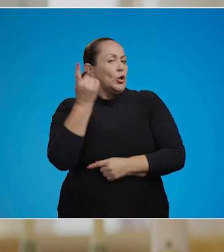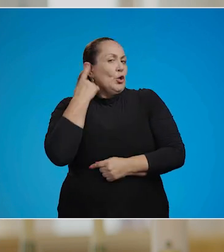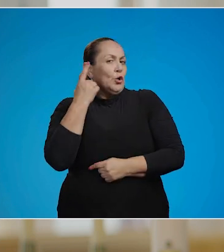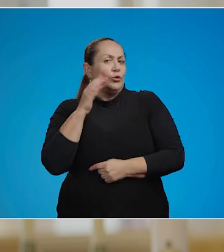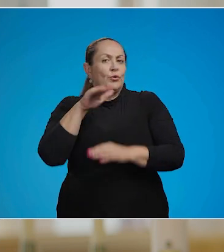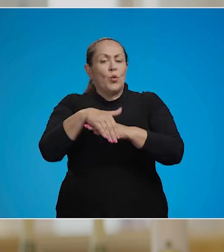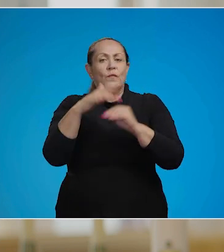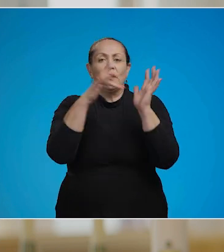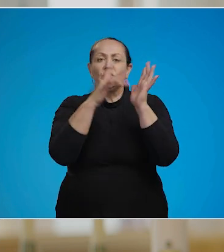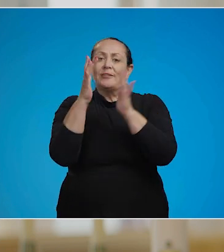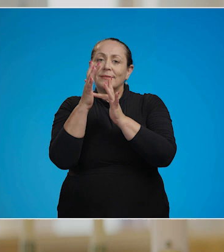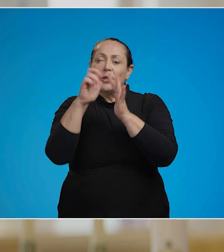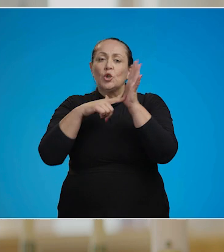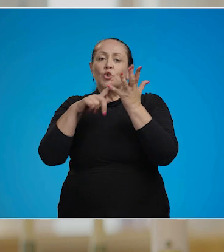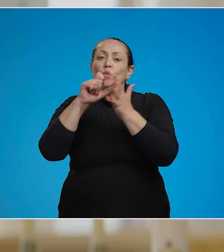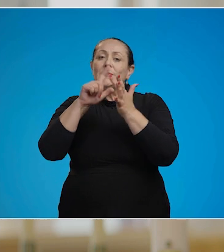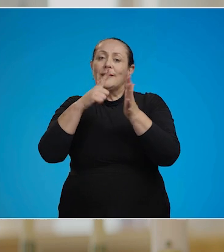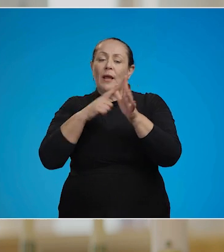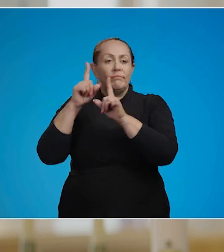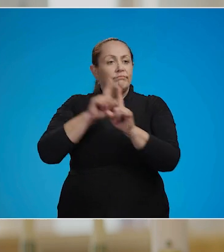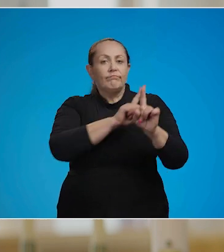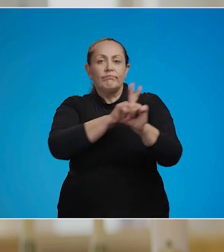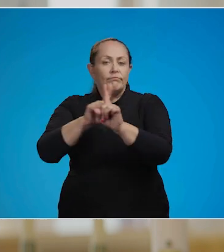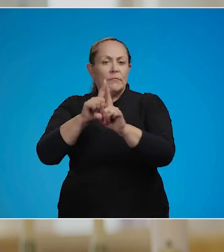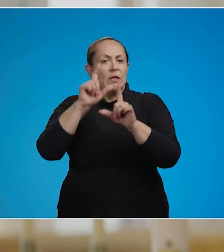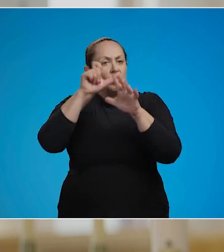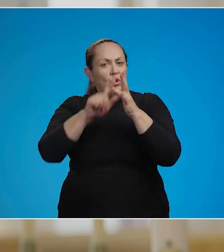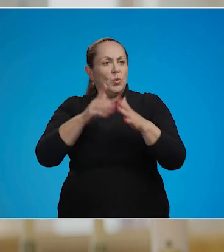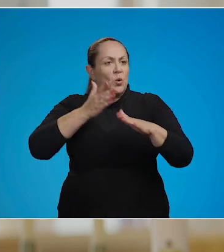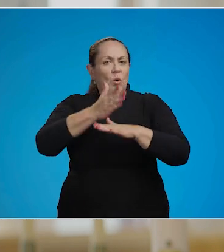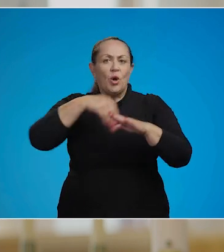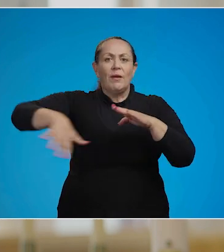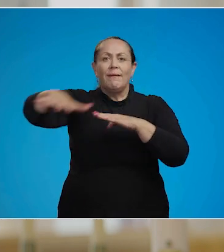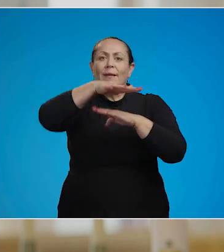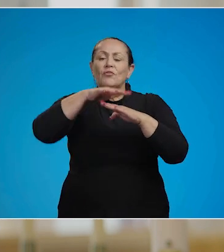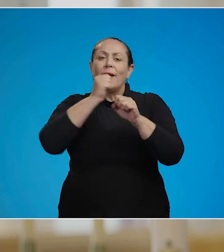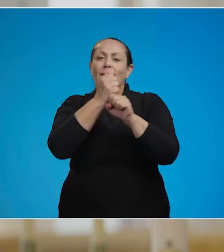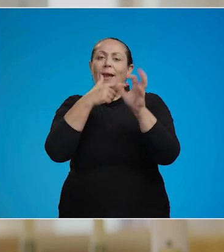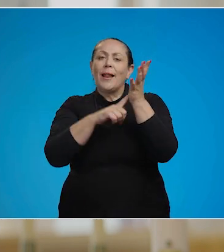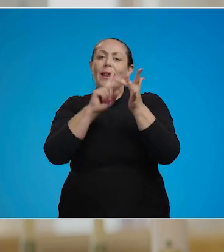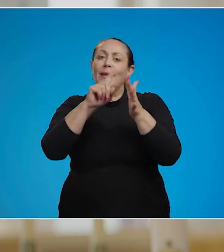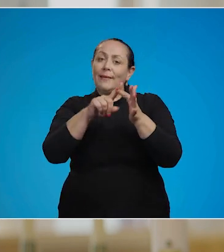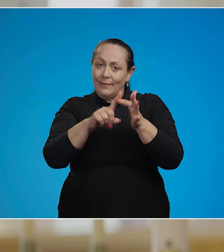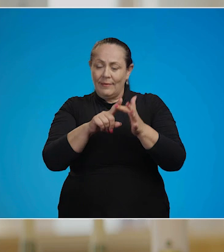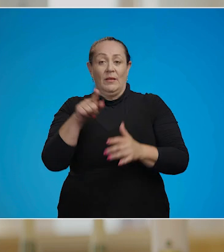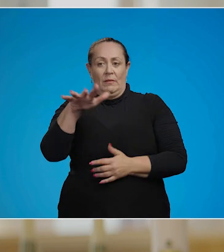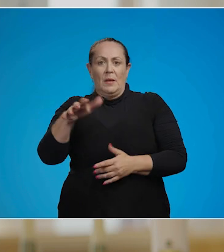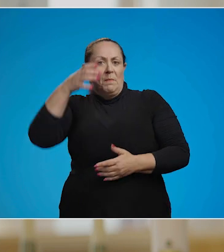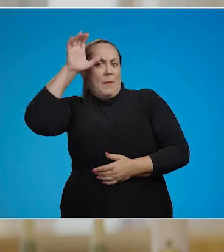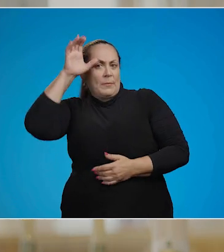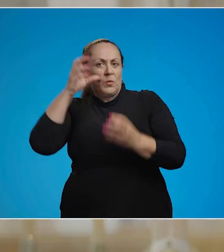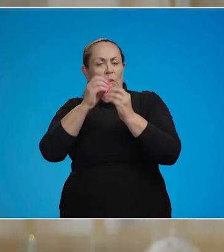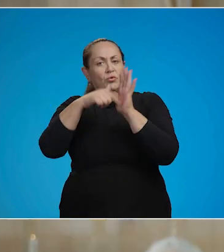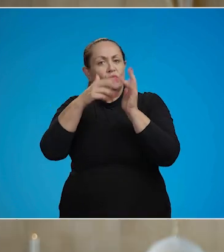the recent happenings in Judea, about Jesus of Nazareth, and how he began in Galilee after John had been preaching